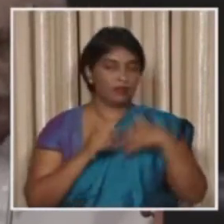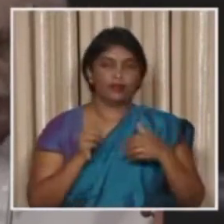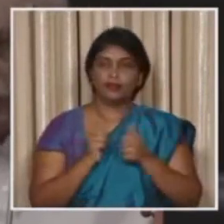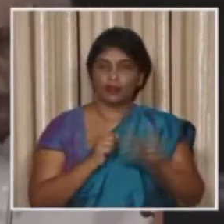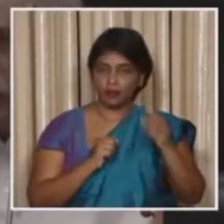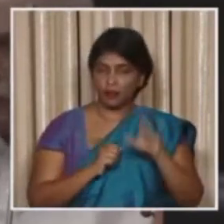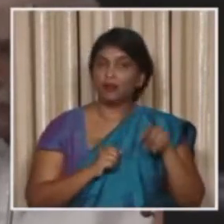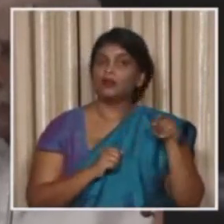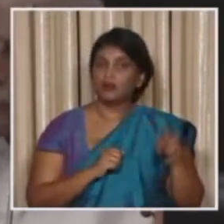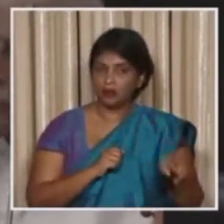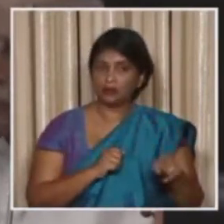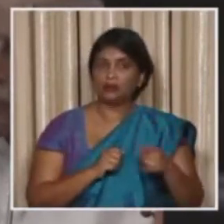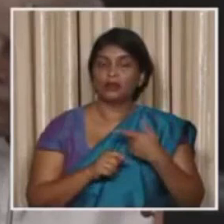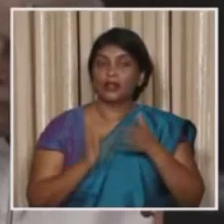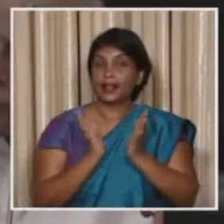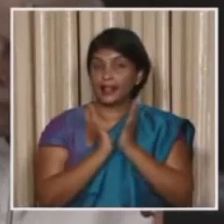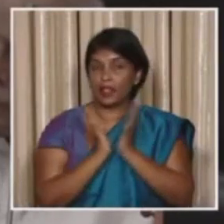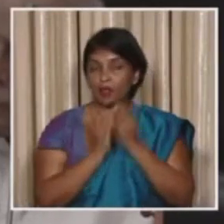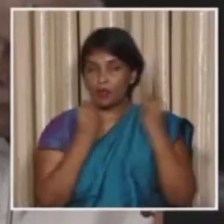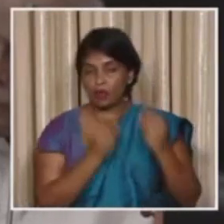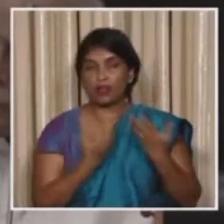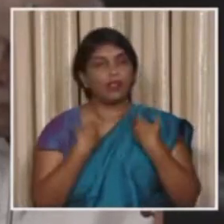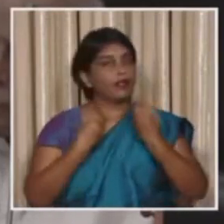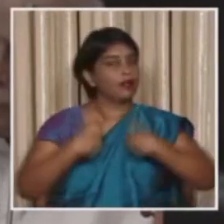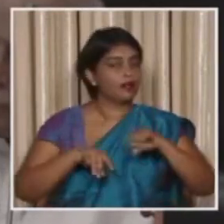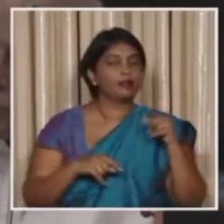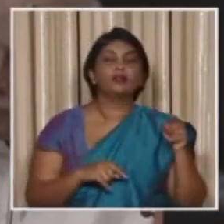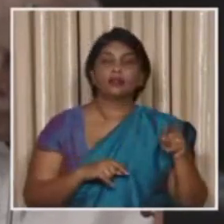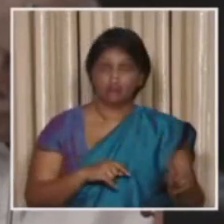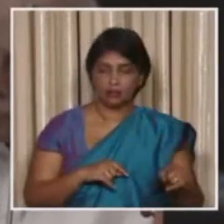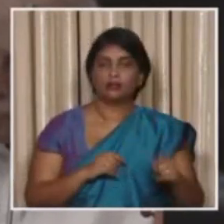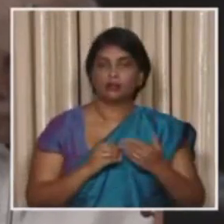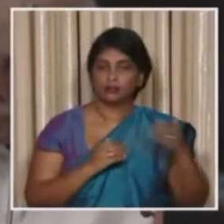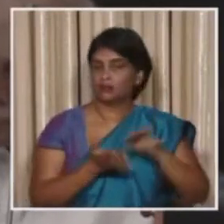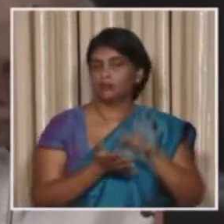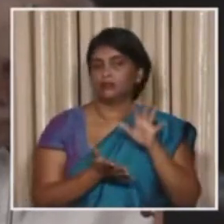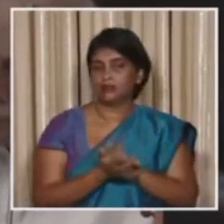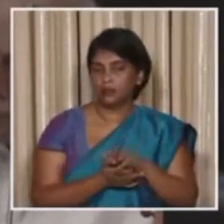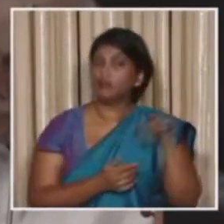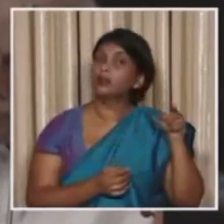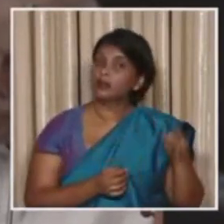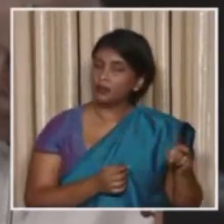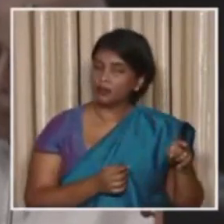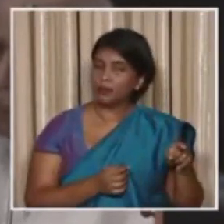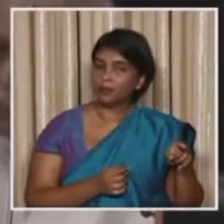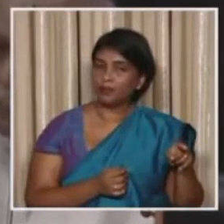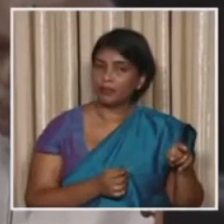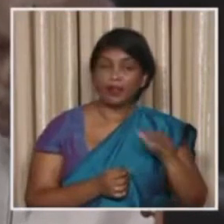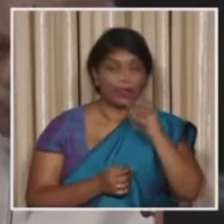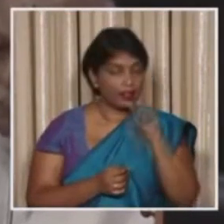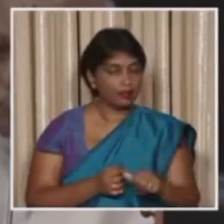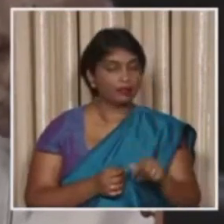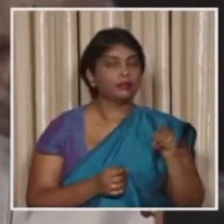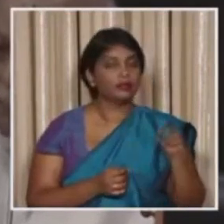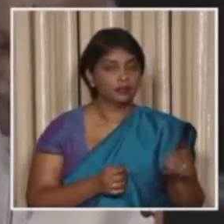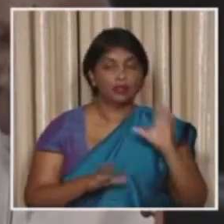forest land by inter-ministerial committee. The withdrawal of the original interim order is being processed. In the meantime, a database